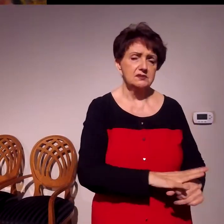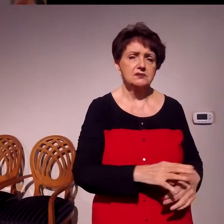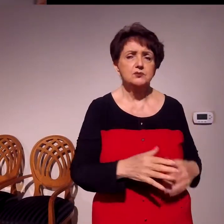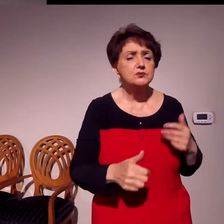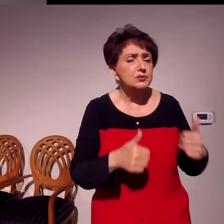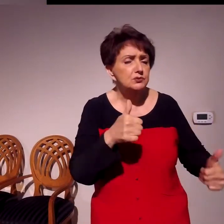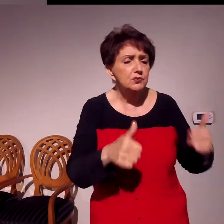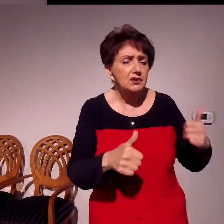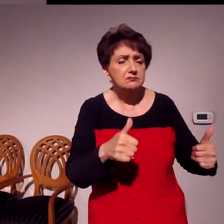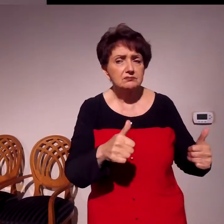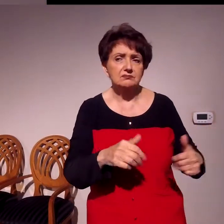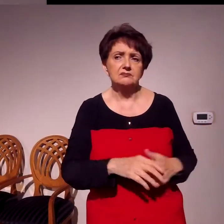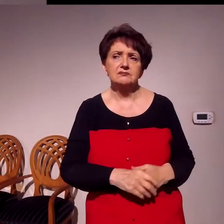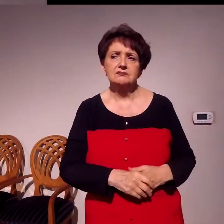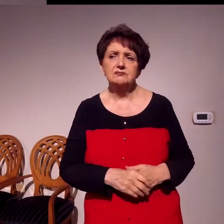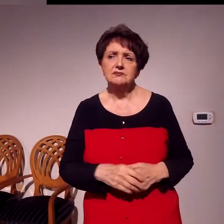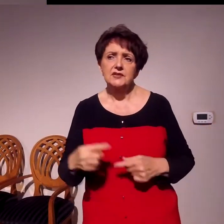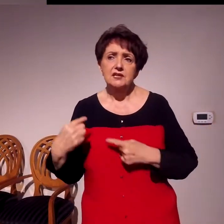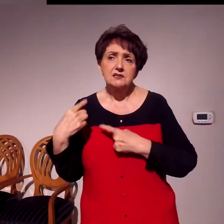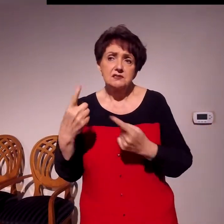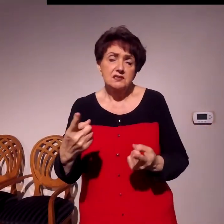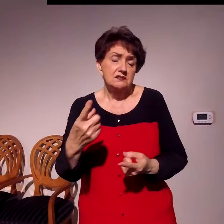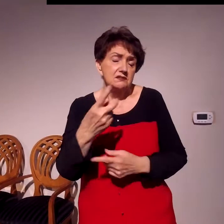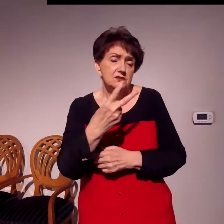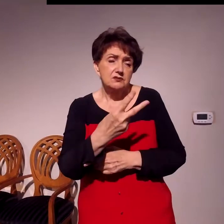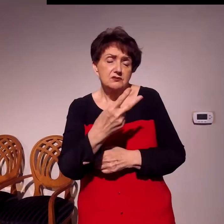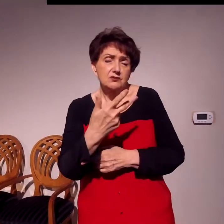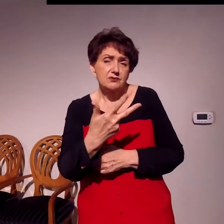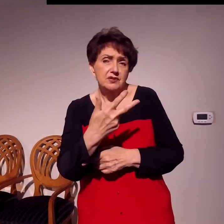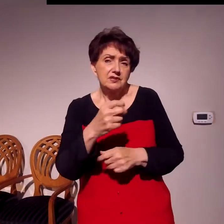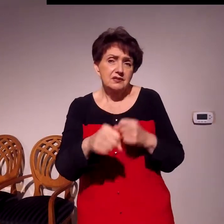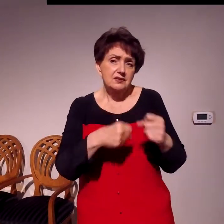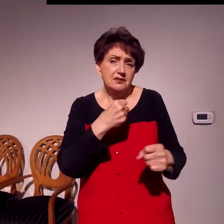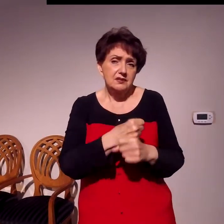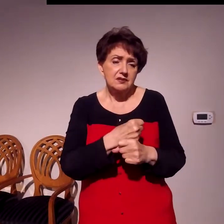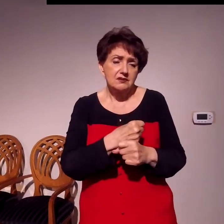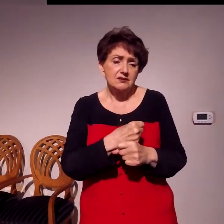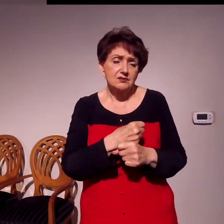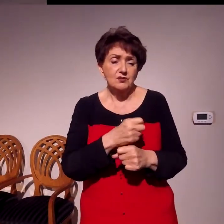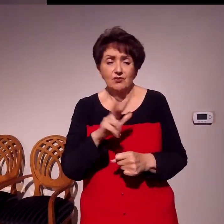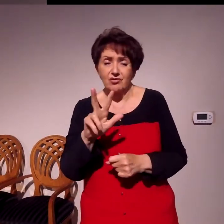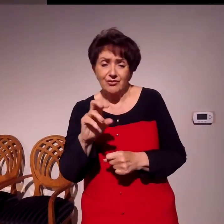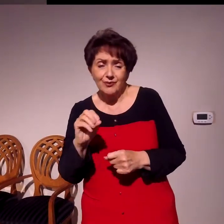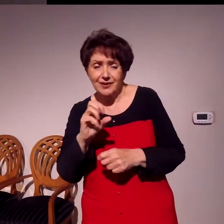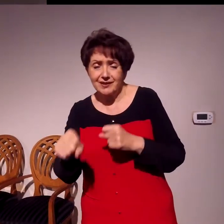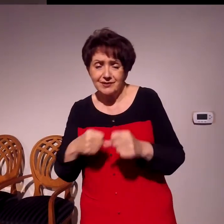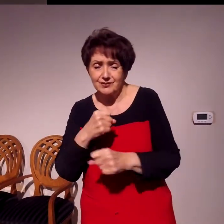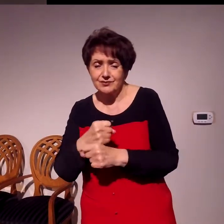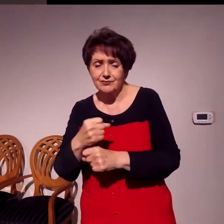In the last 2 or 3 years, well, truthfully, in the last 30 years of ministry, there's been more